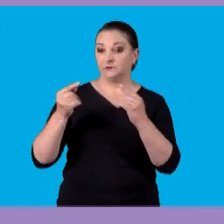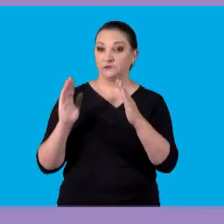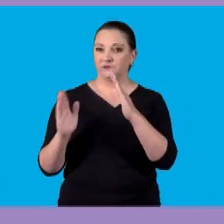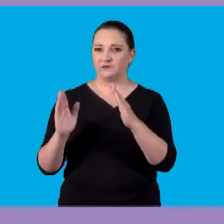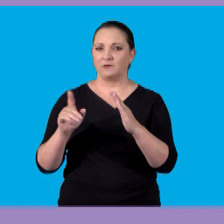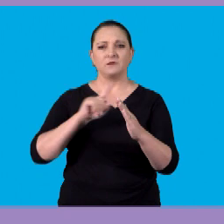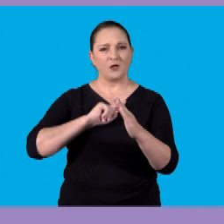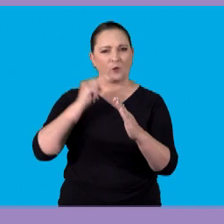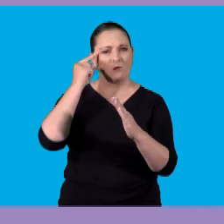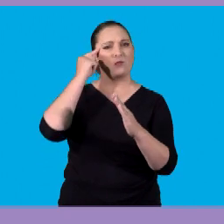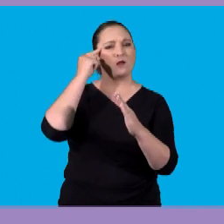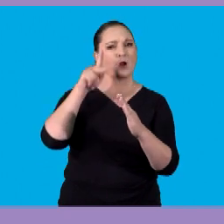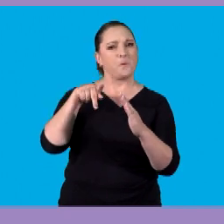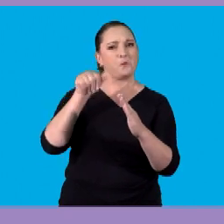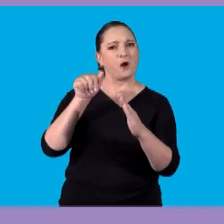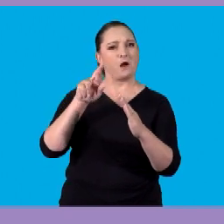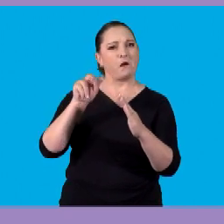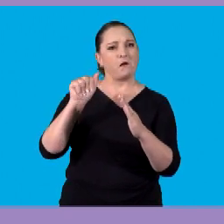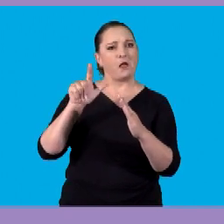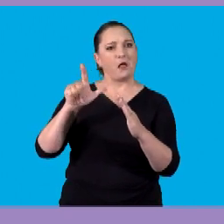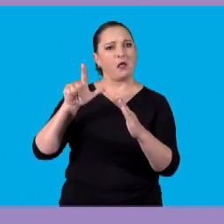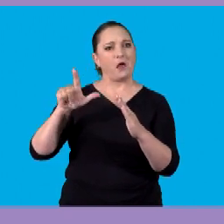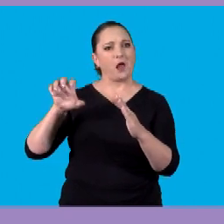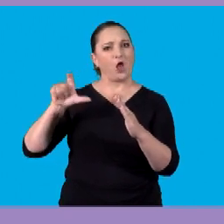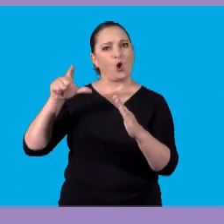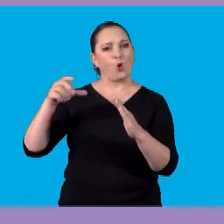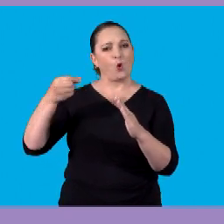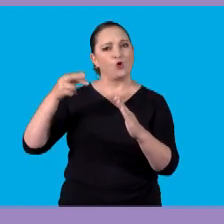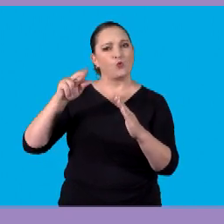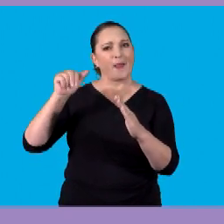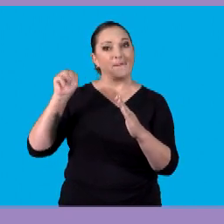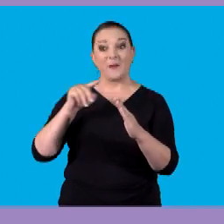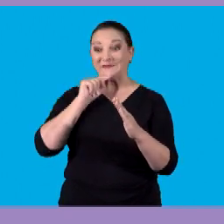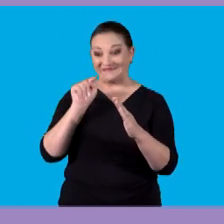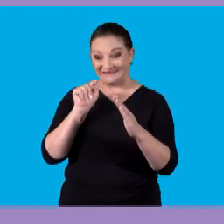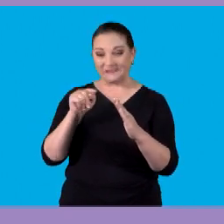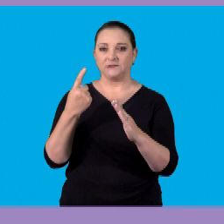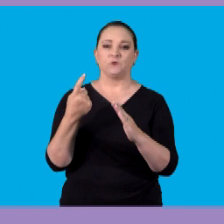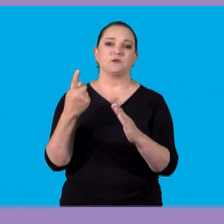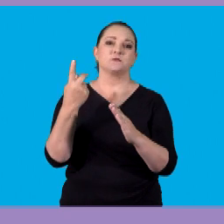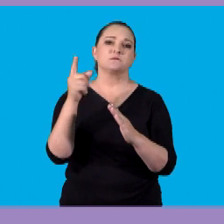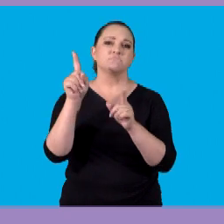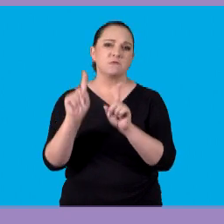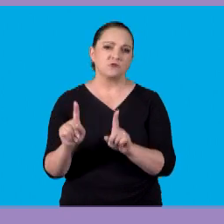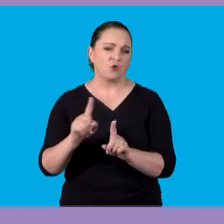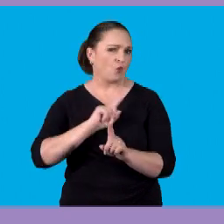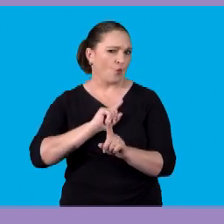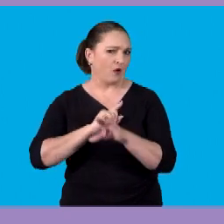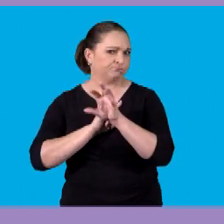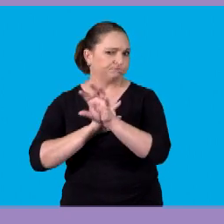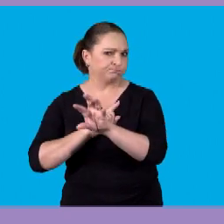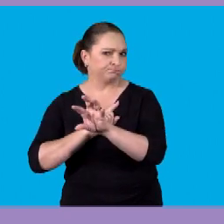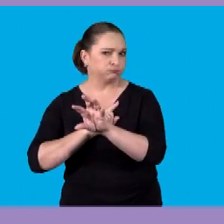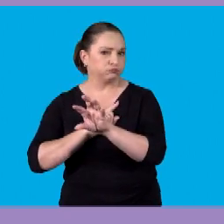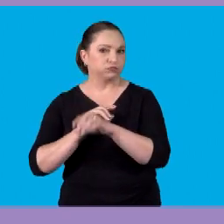parallel, that makes us think of a parallelogram. But now, this is a special parallelogram. And why is that?